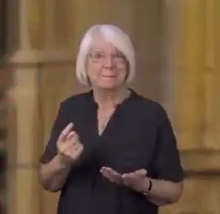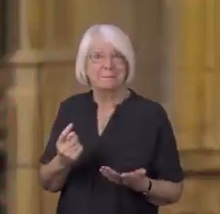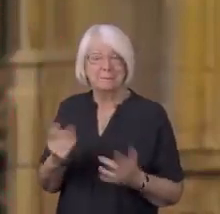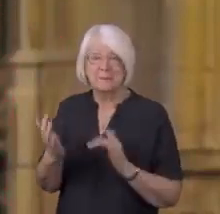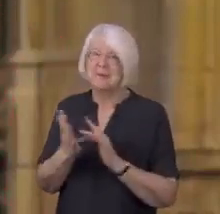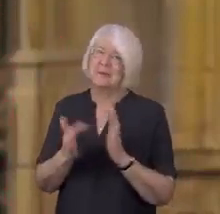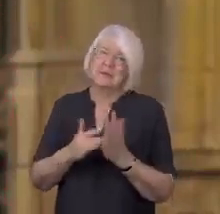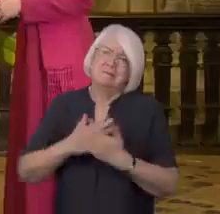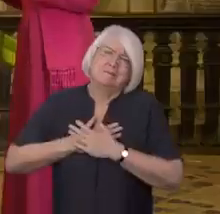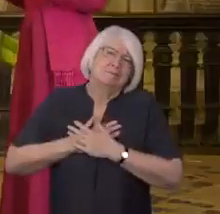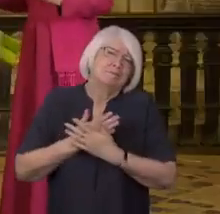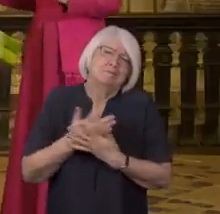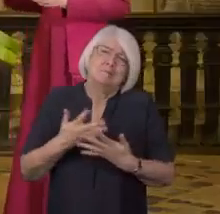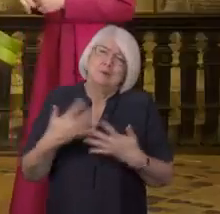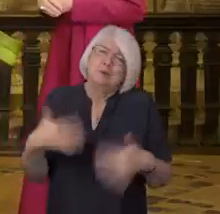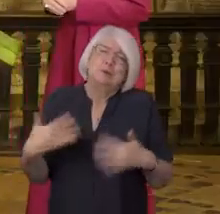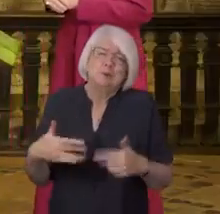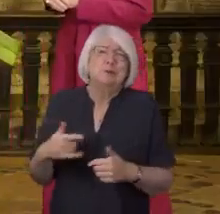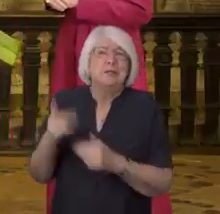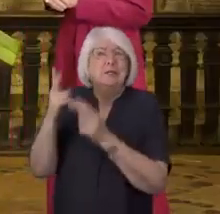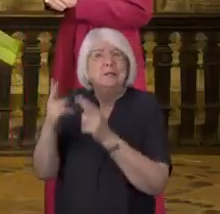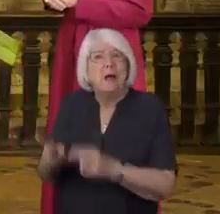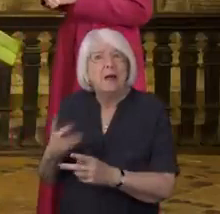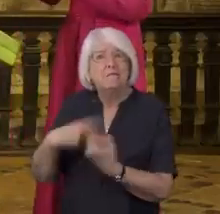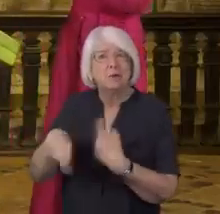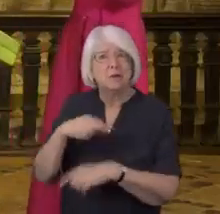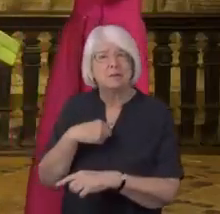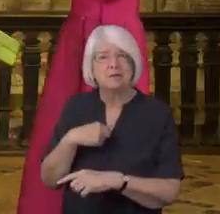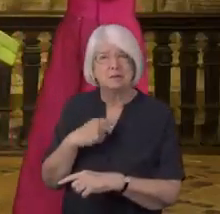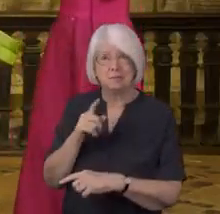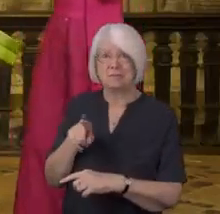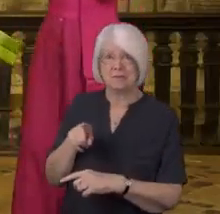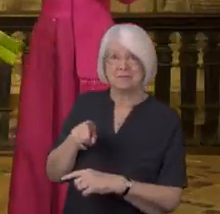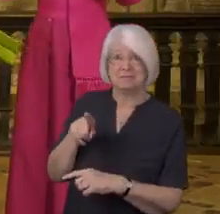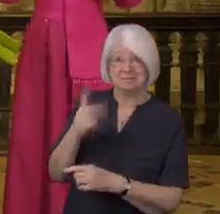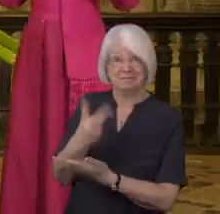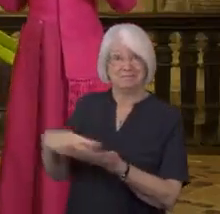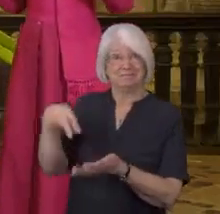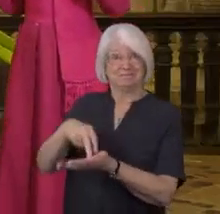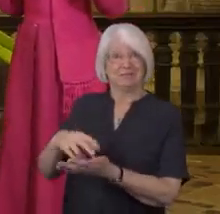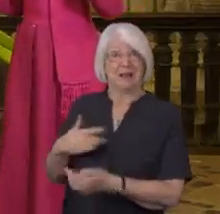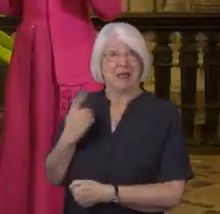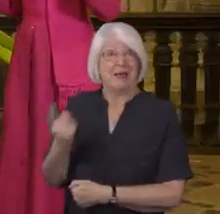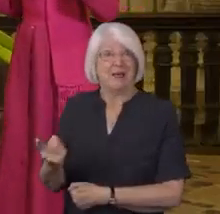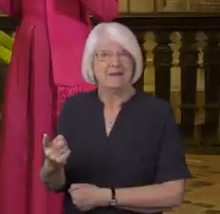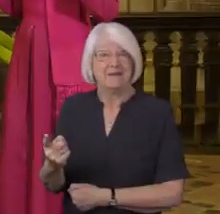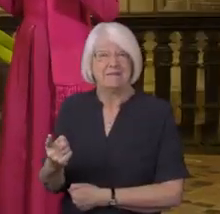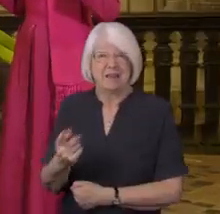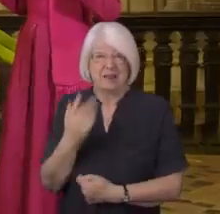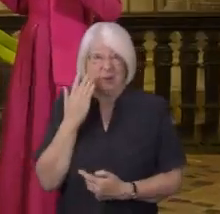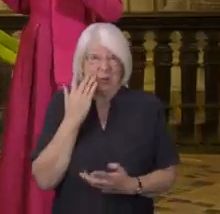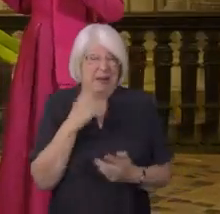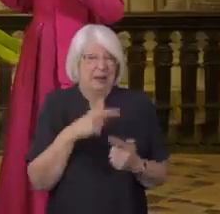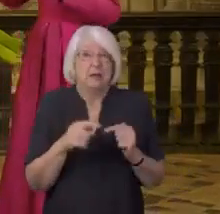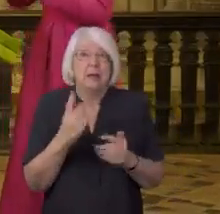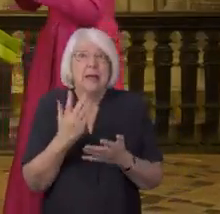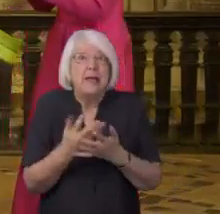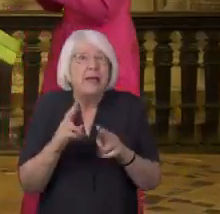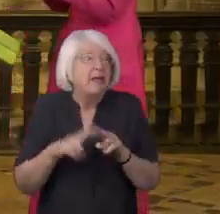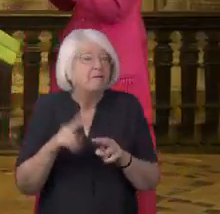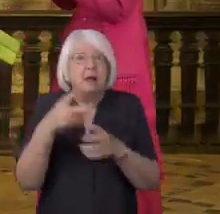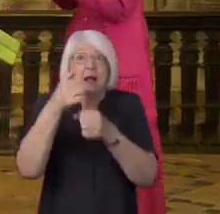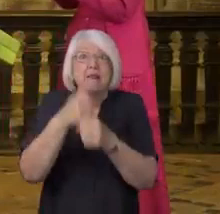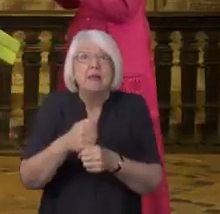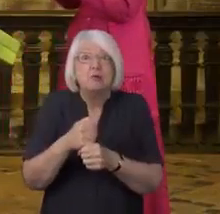Jesus died for us, but Jesus came to life again. And even if it was really, really dark in this cathedral,